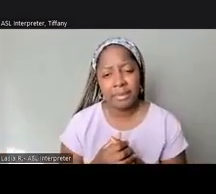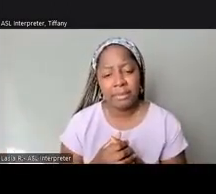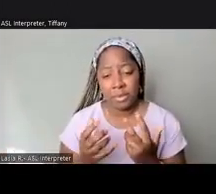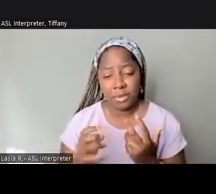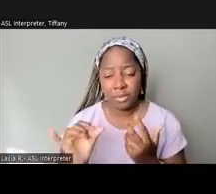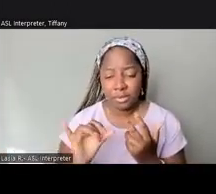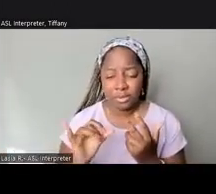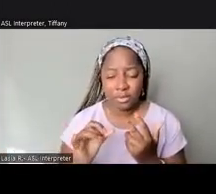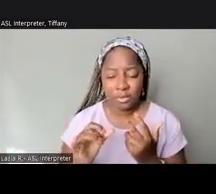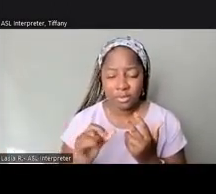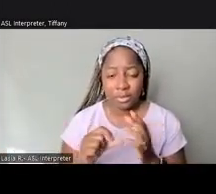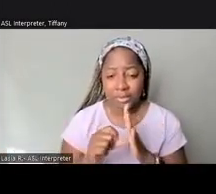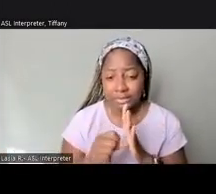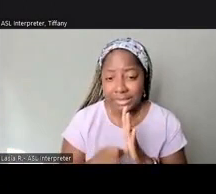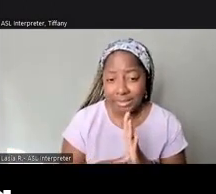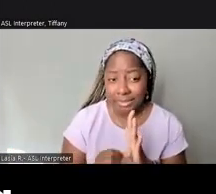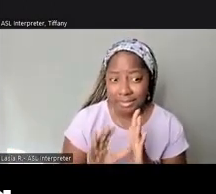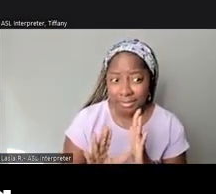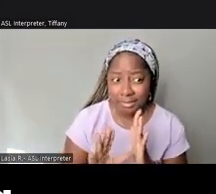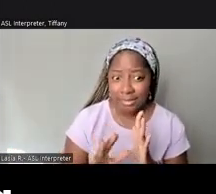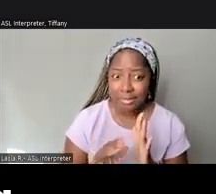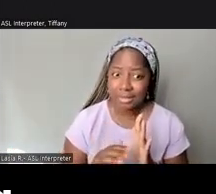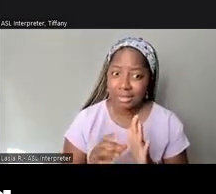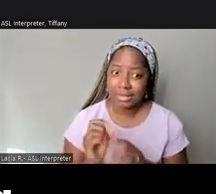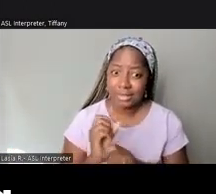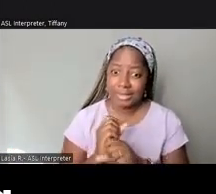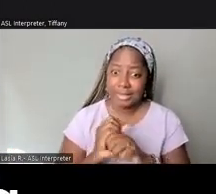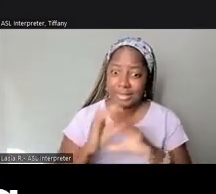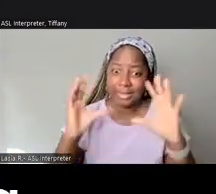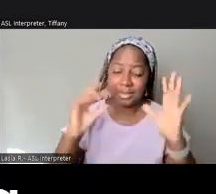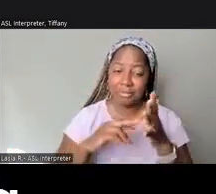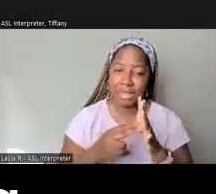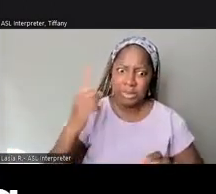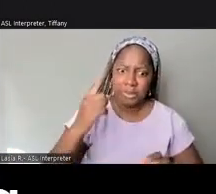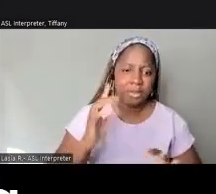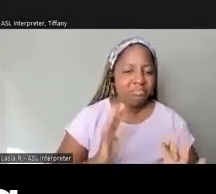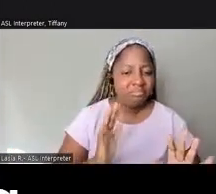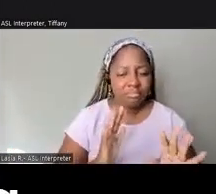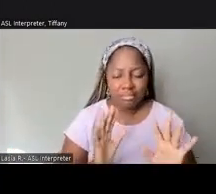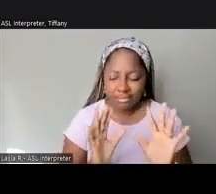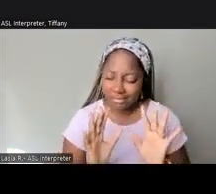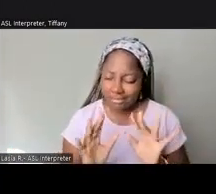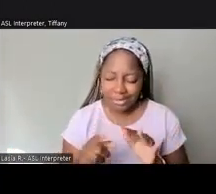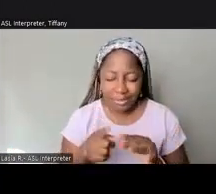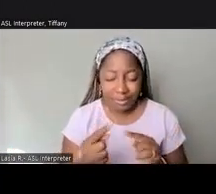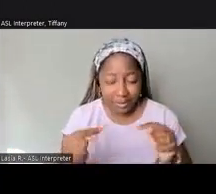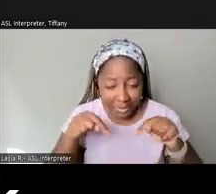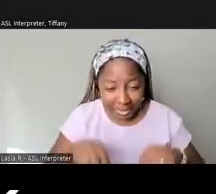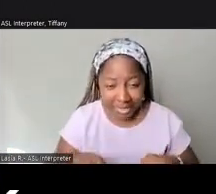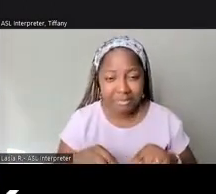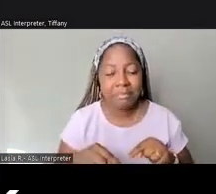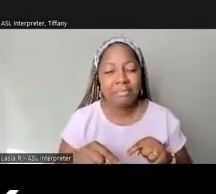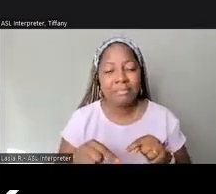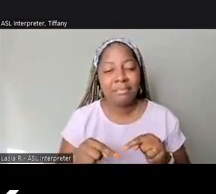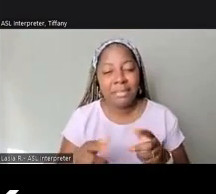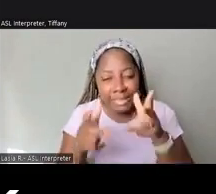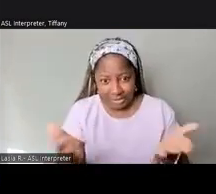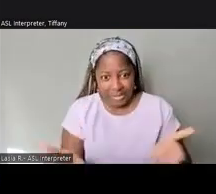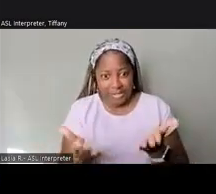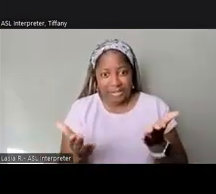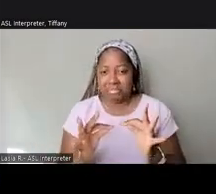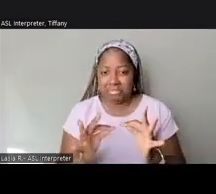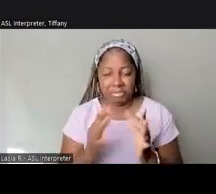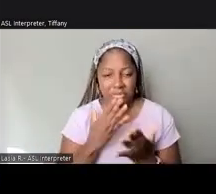center that it doesn't have to be action oriented. Showing up today, listening, being present is something that you're doing to be a part of this movement